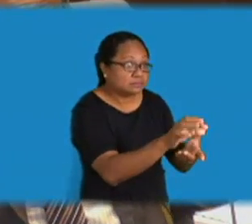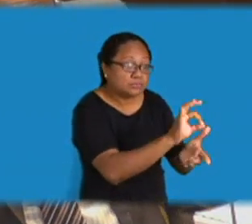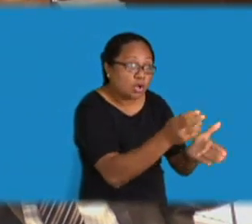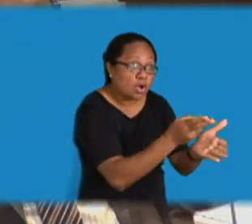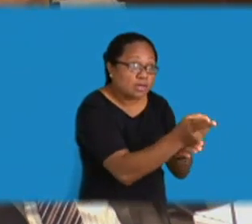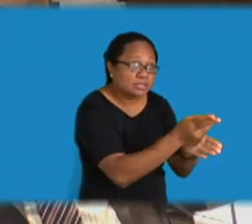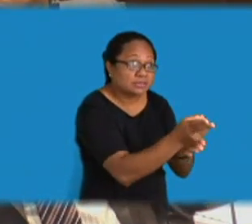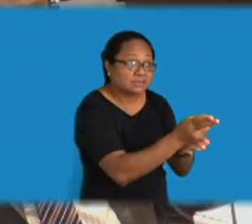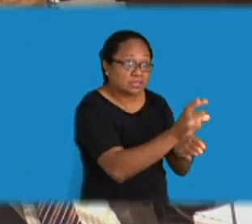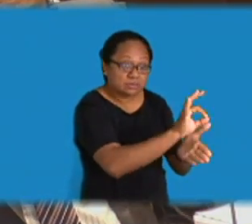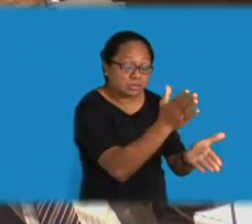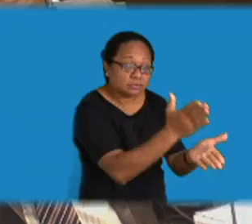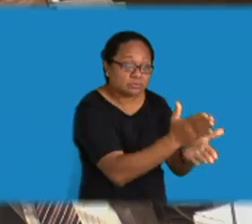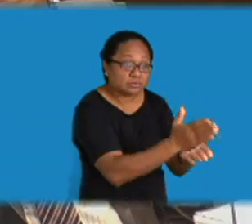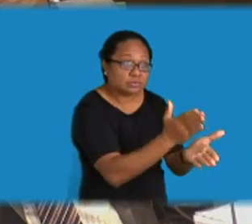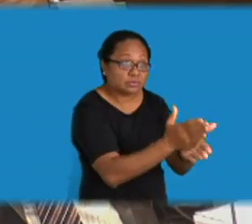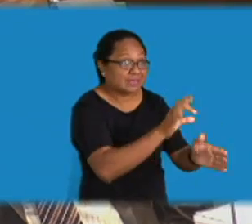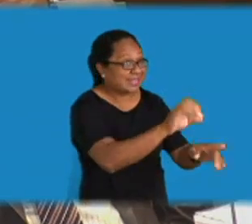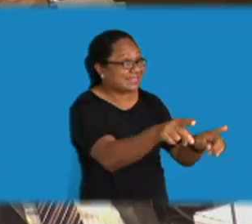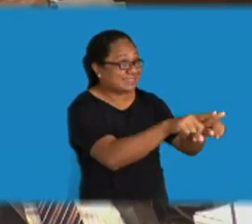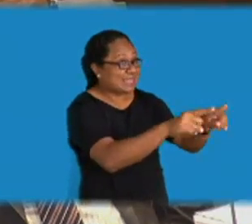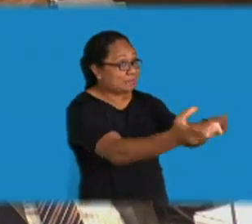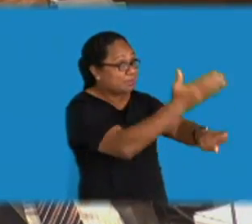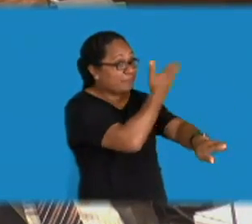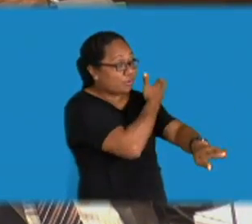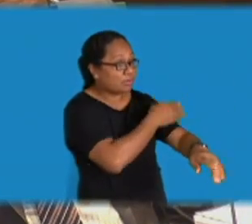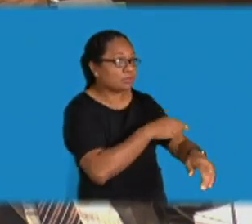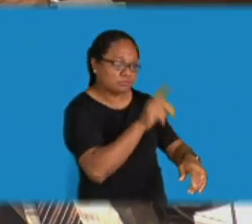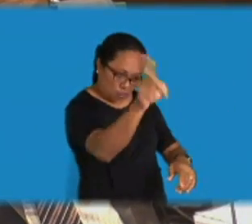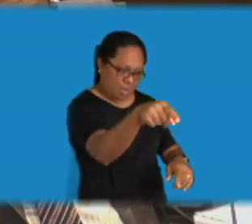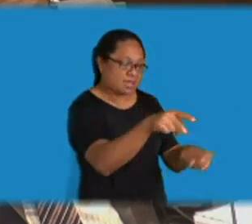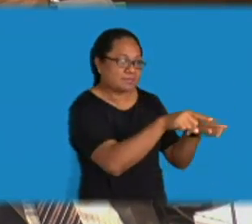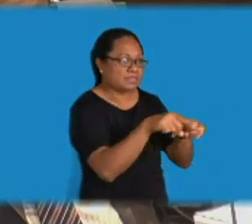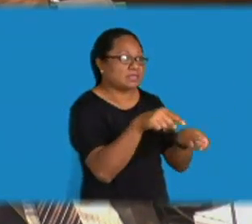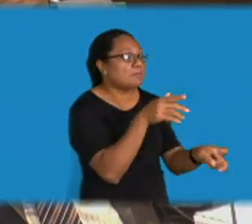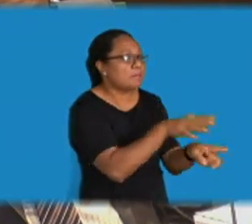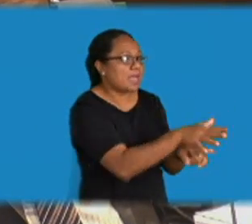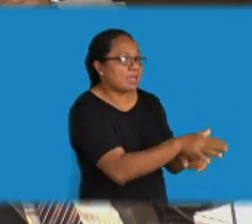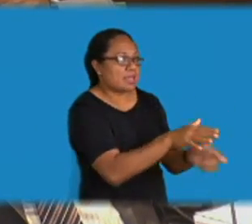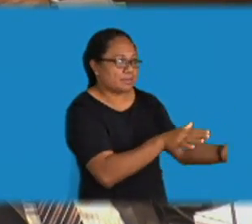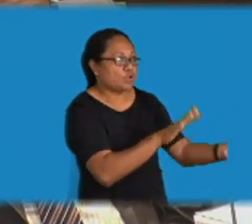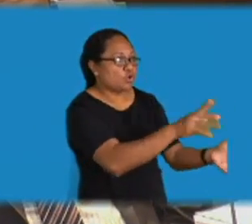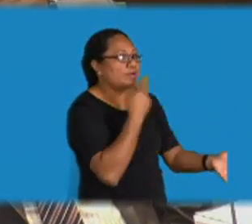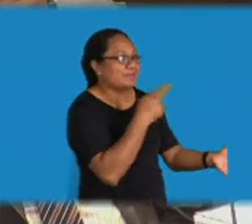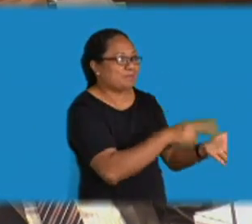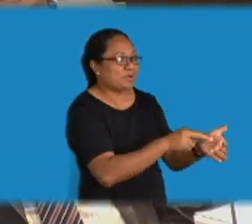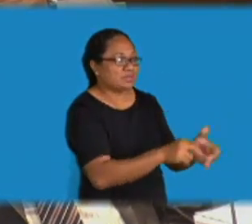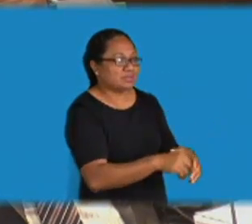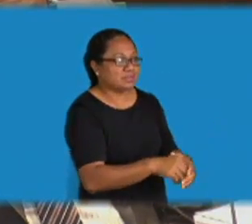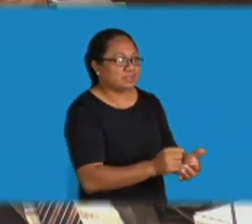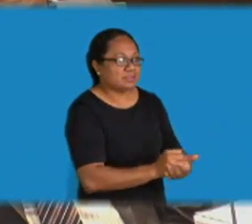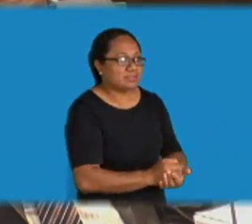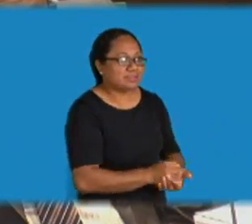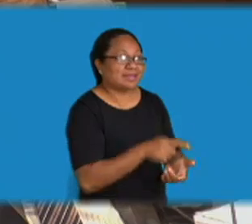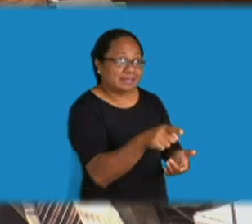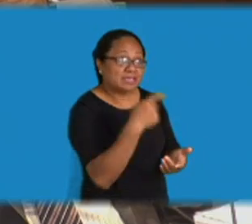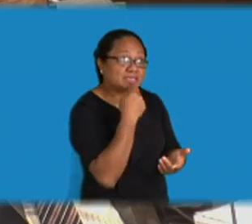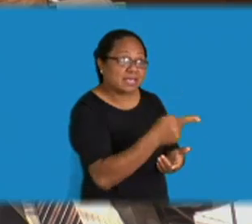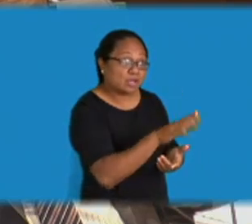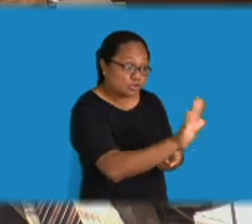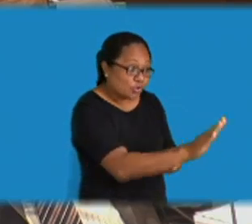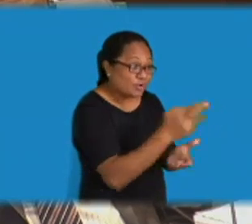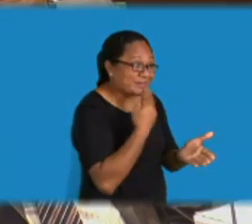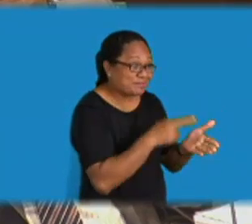the former Public Accounts Committee had? That's what he's implying. He's implying that somehow the other, that Honorable Prasad's